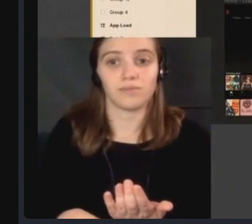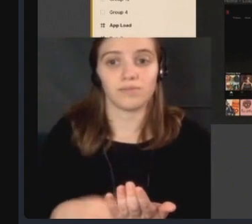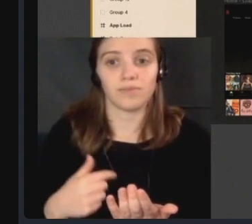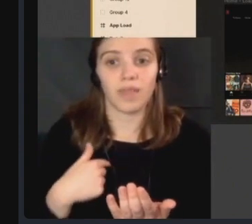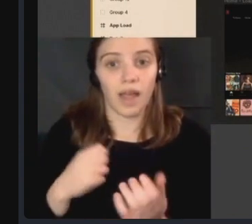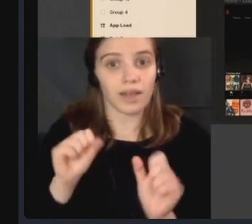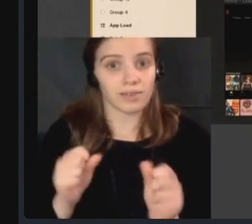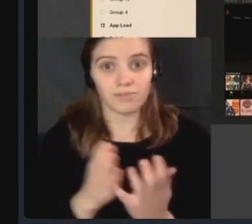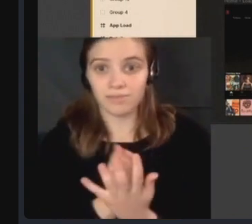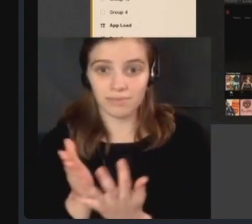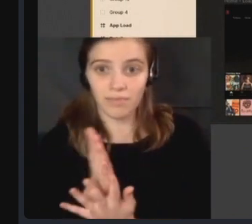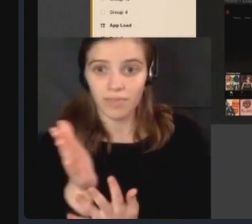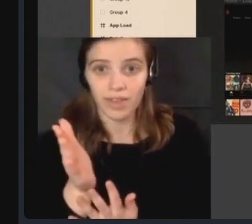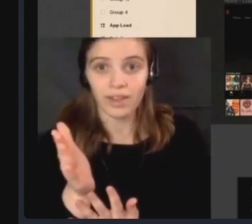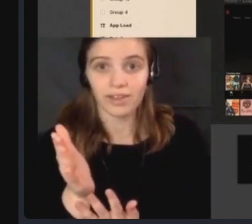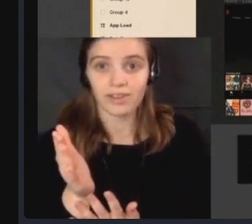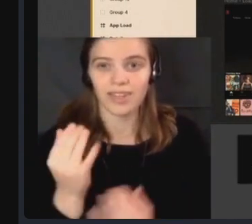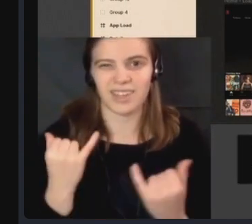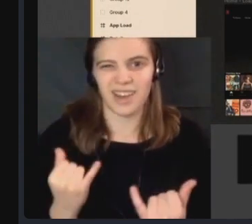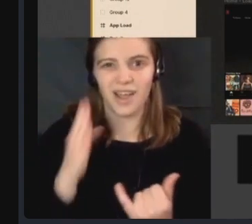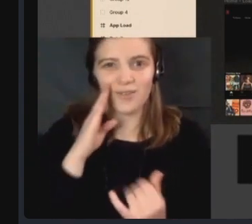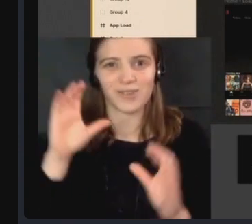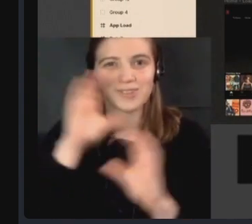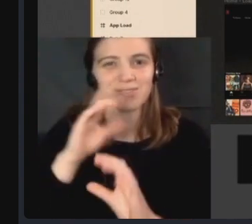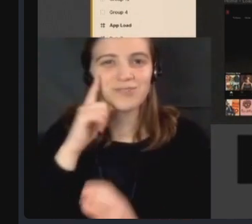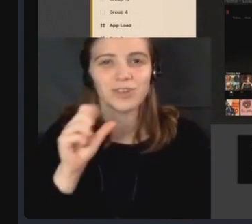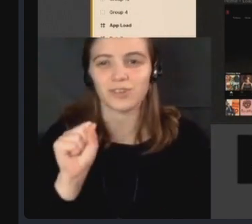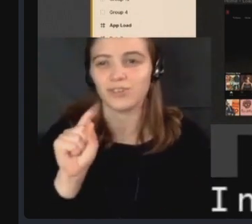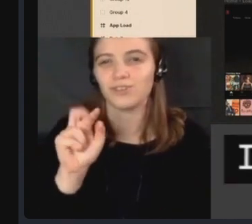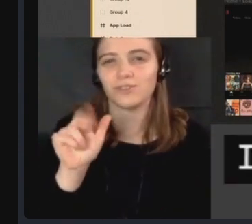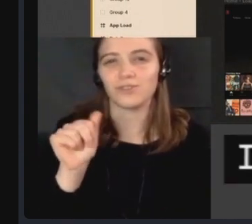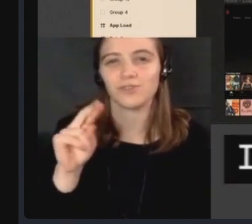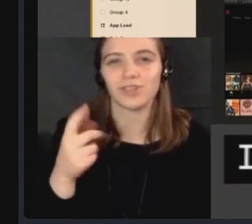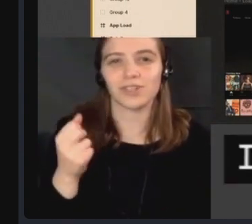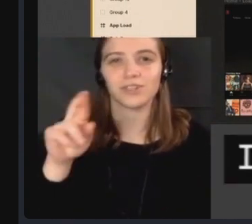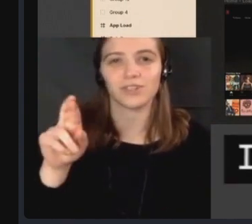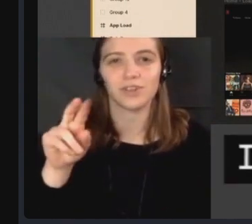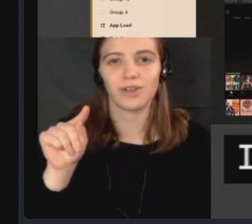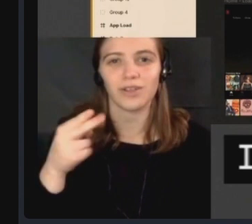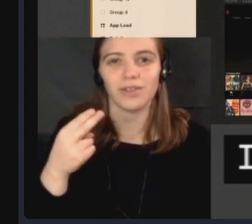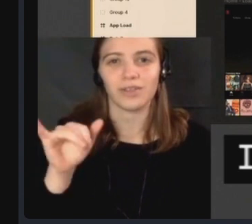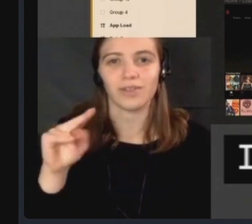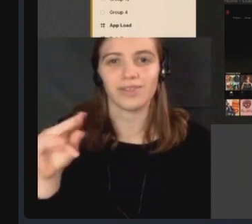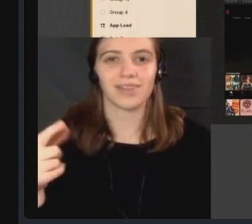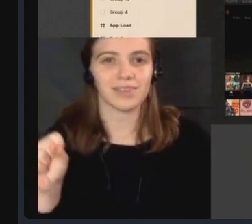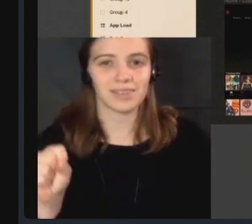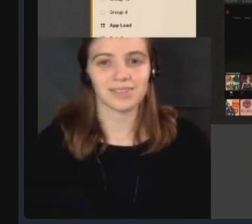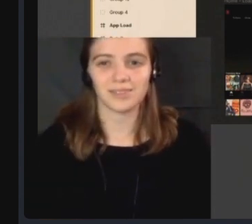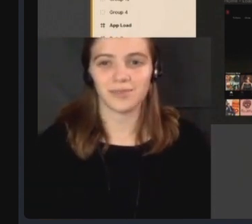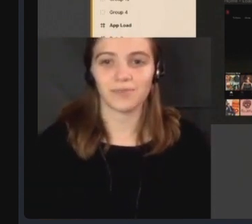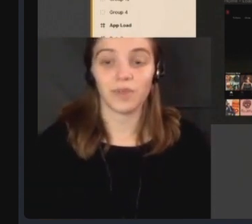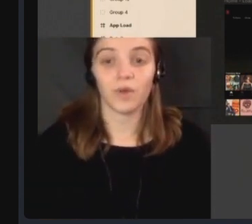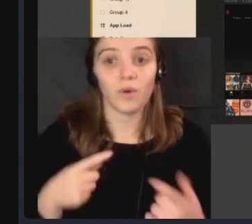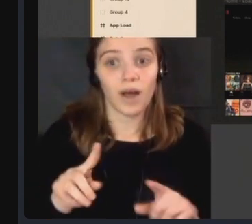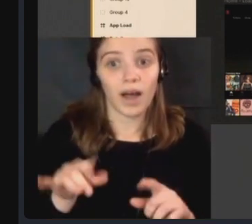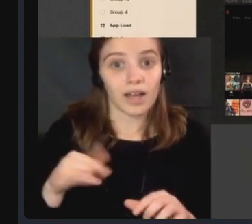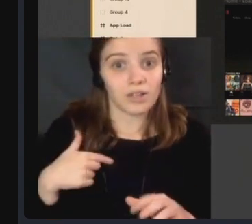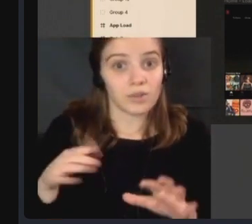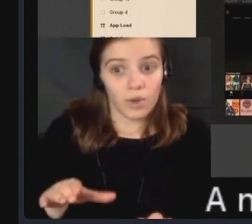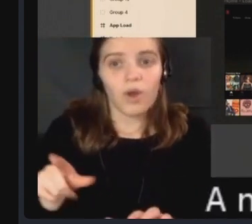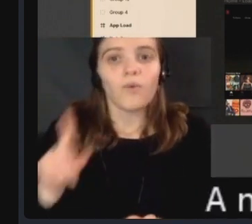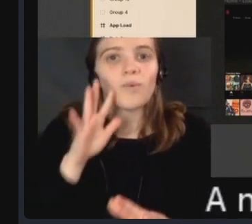Navigate around. In this case, I'll search for Stranger Things. And as I do that, everything is updating